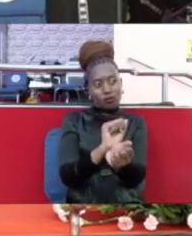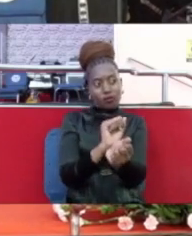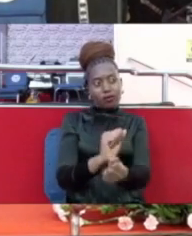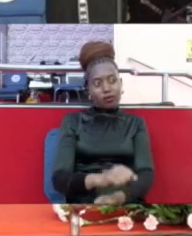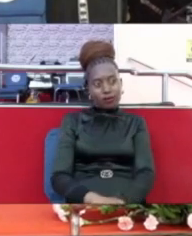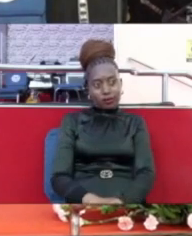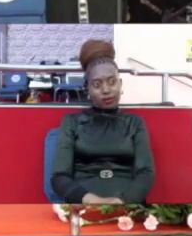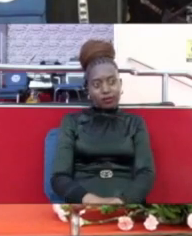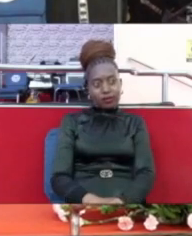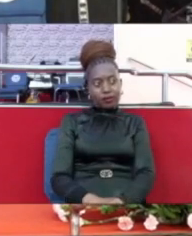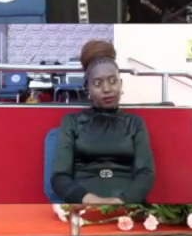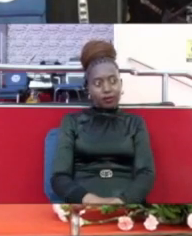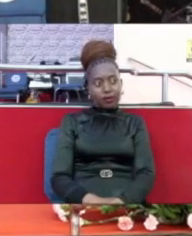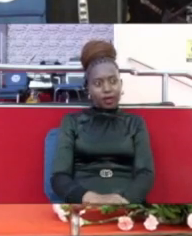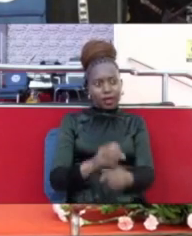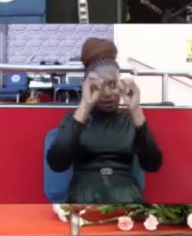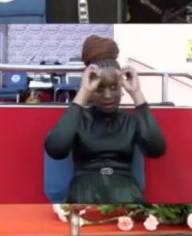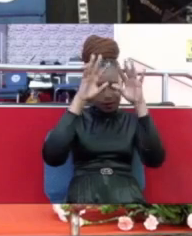Do you find that amazing?